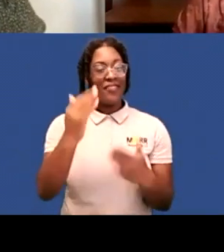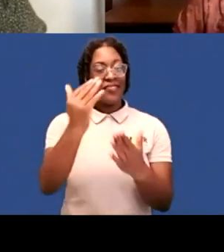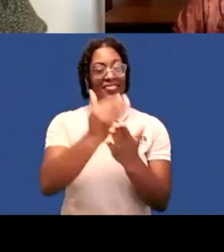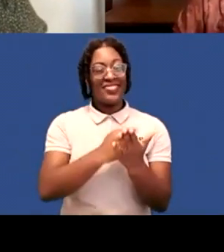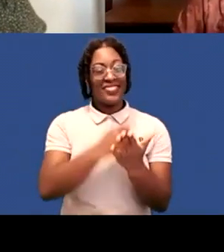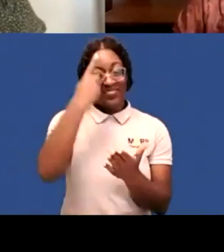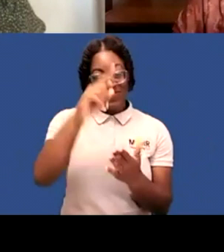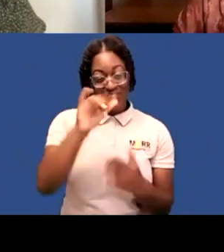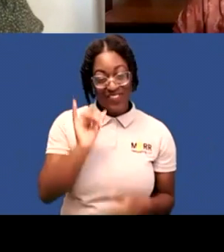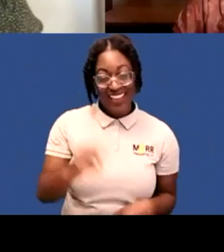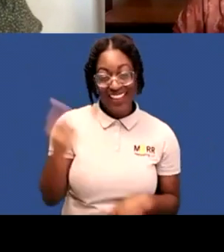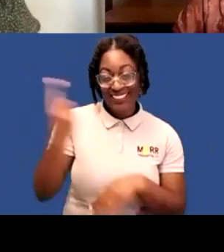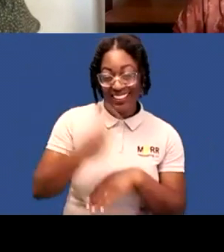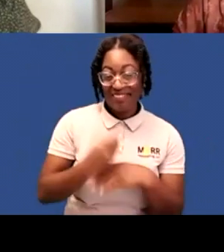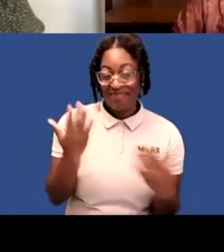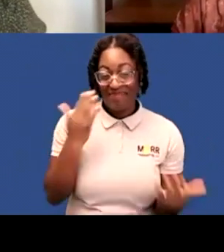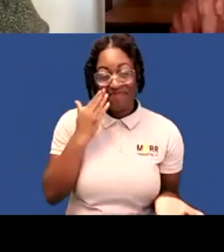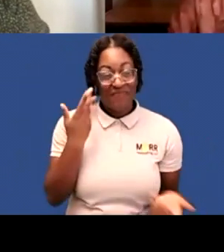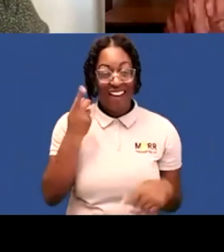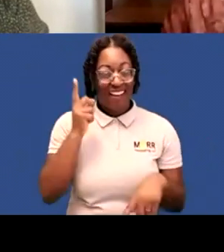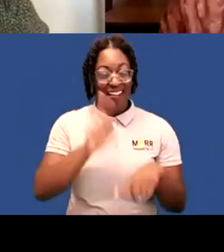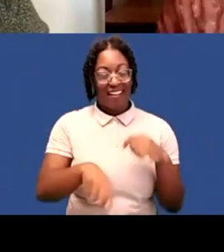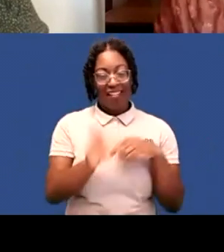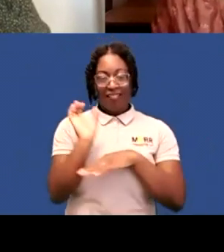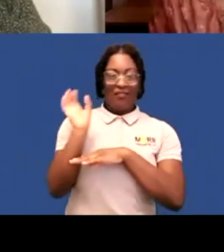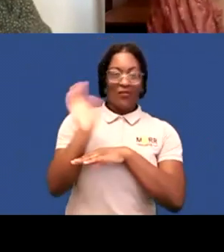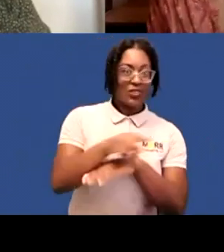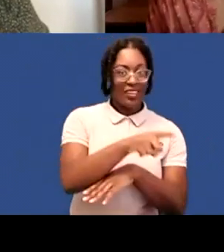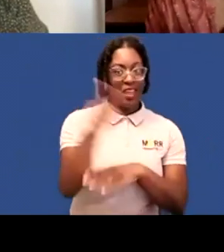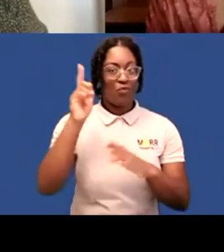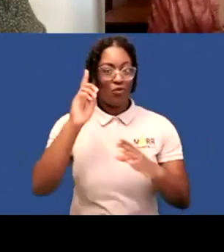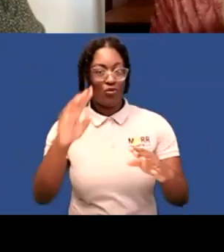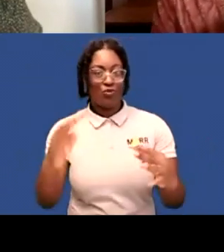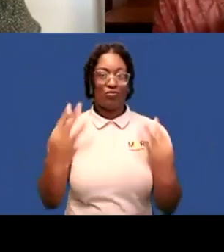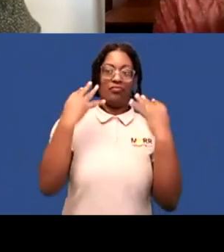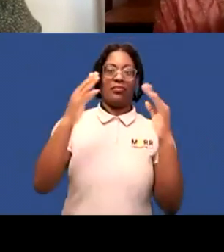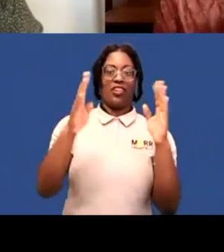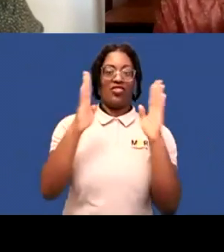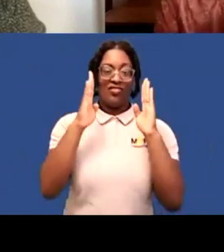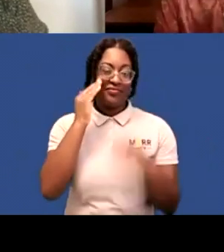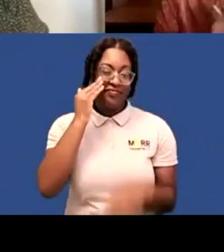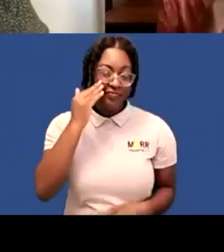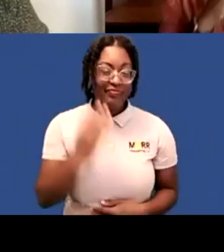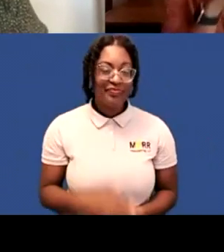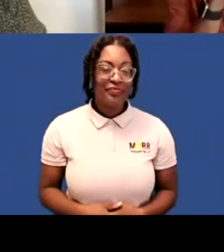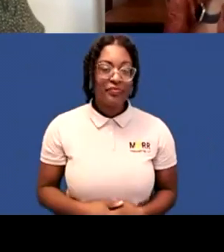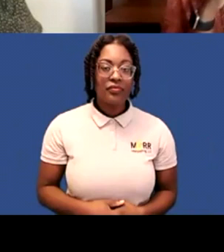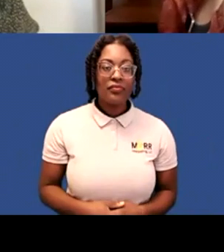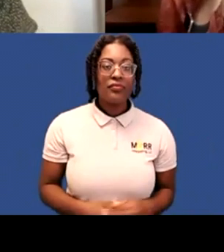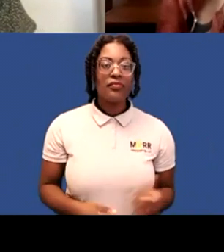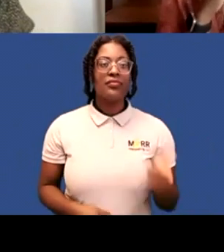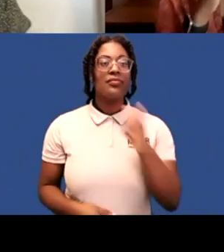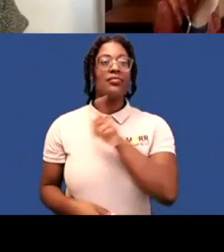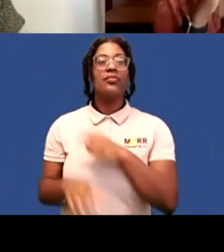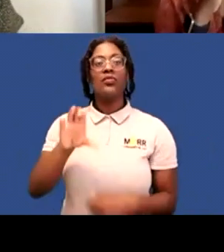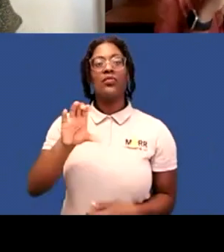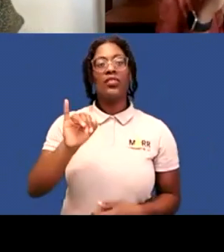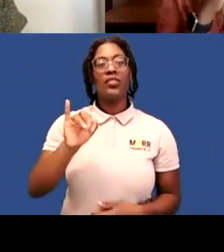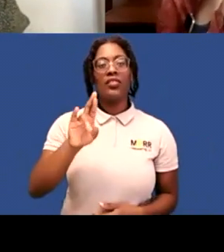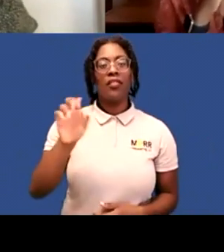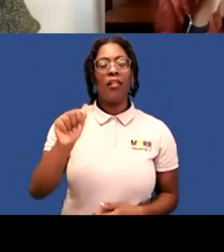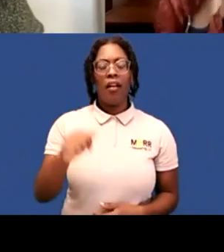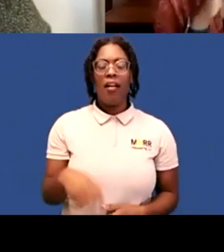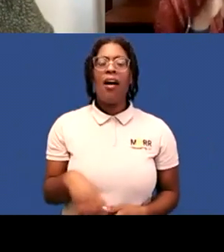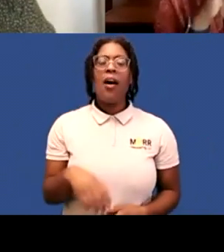Such powerful reflections. And so I have a couple of follow-up questions for each of you, and I see them also coming through the Q&A as well. So we